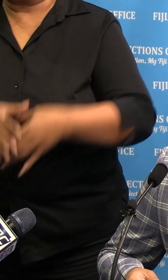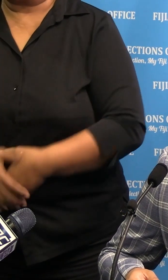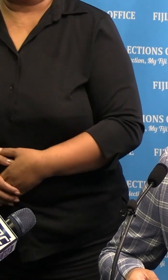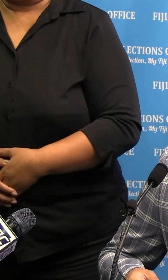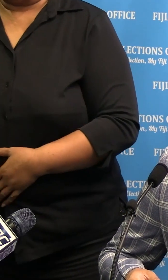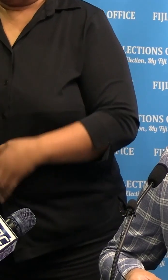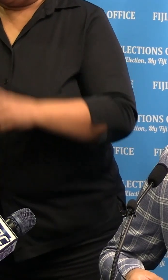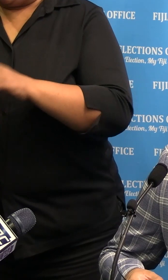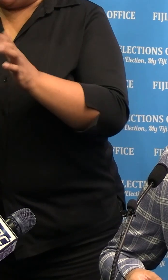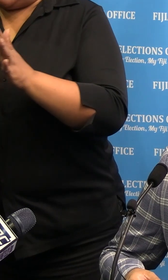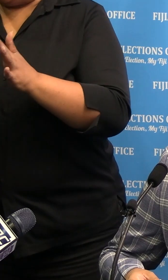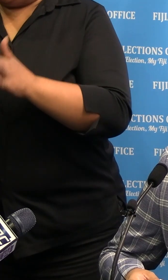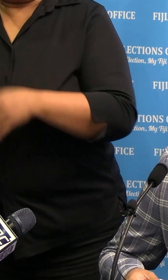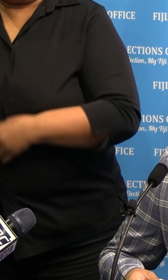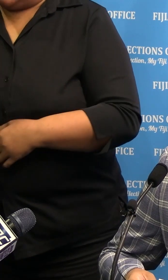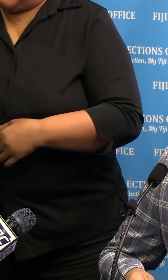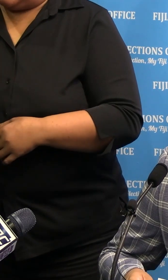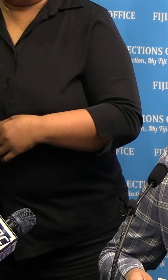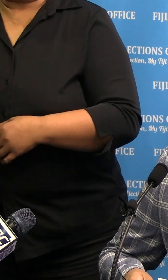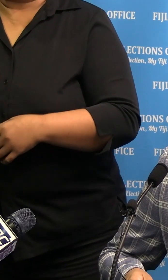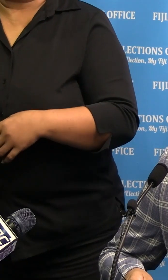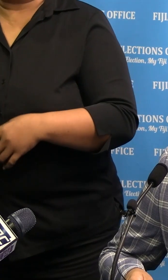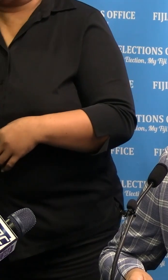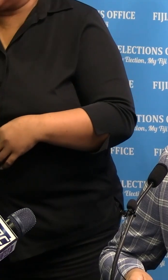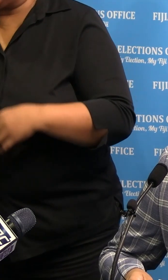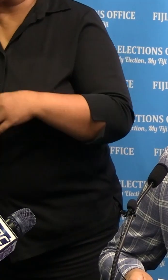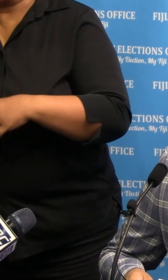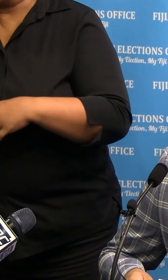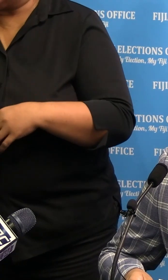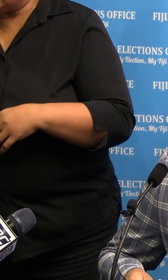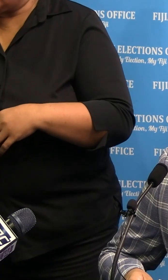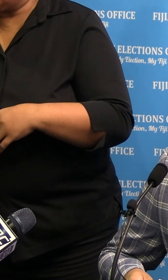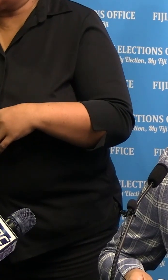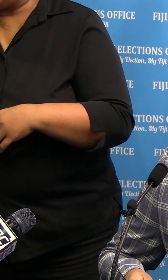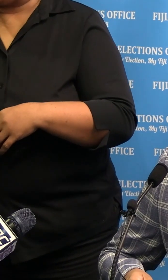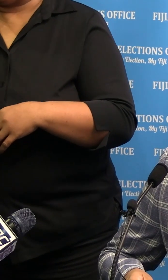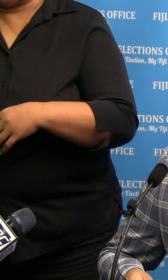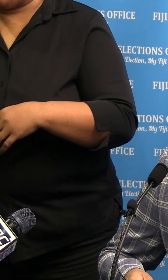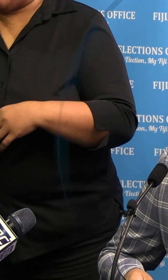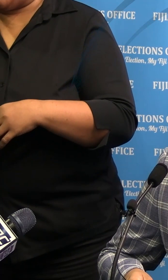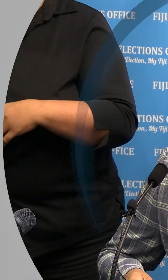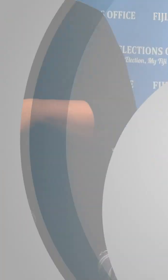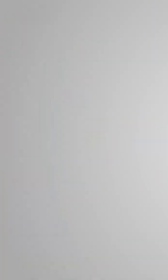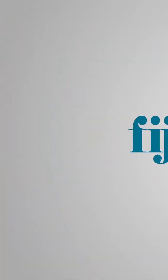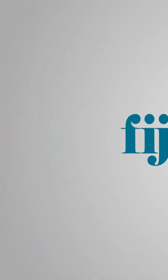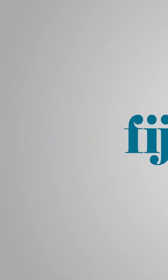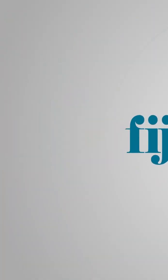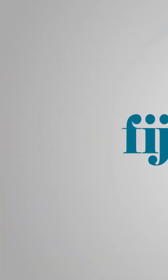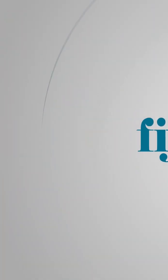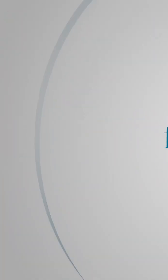not above 70%, and this calls for a lot of action to enhance turnout on election day.